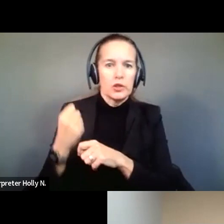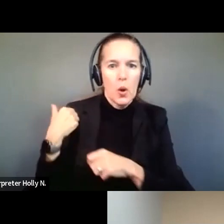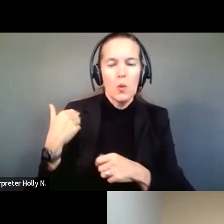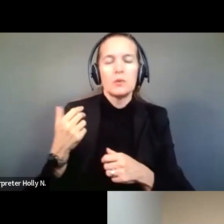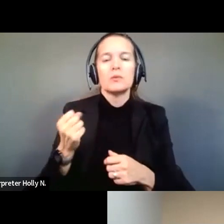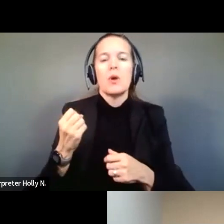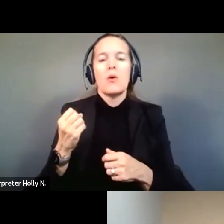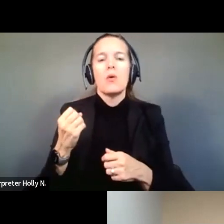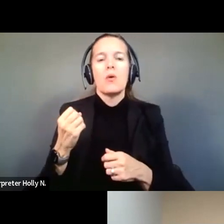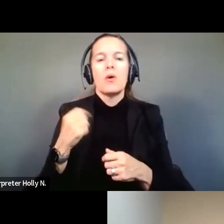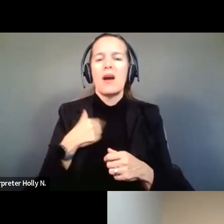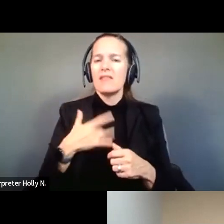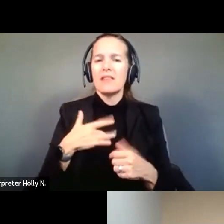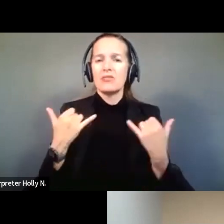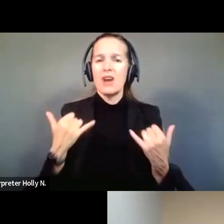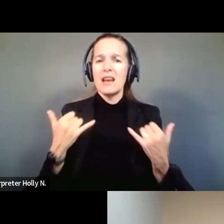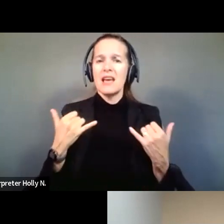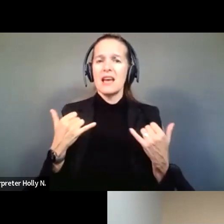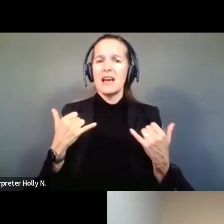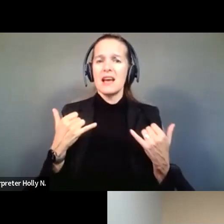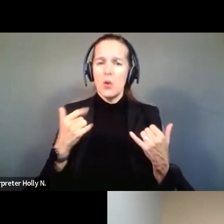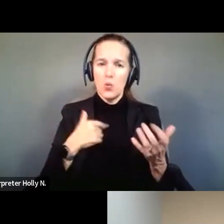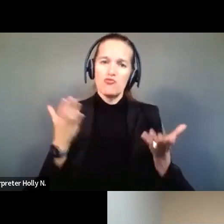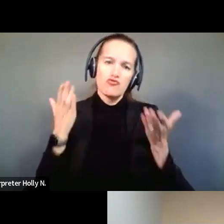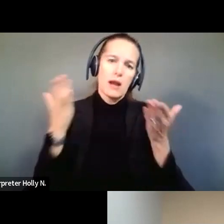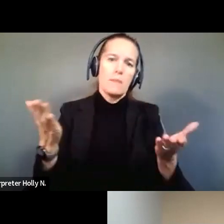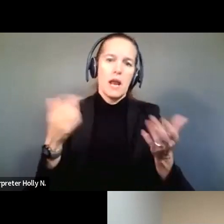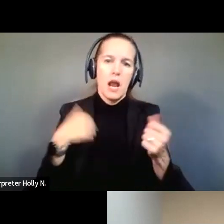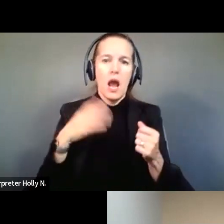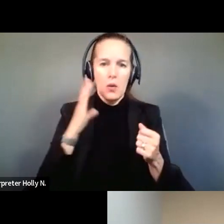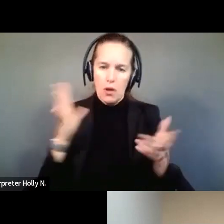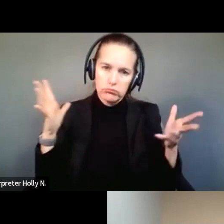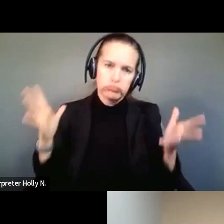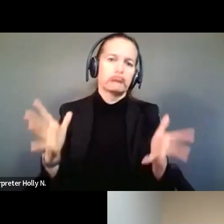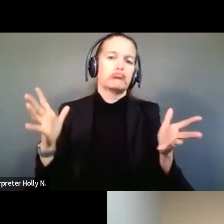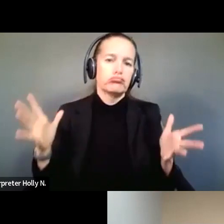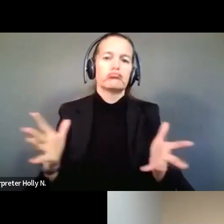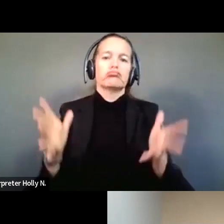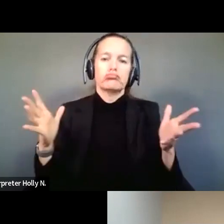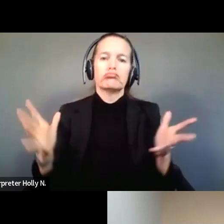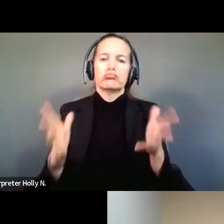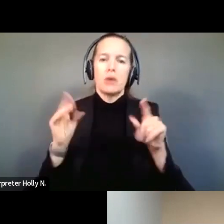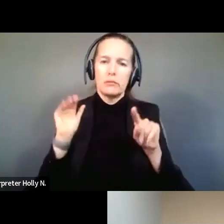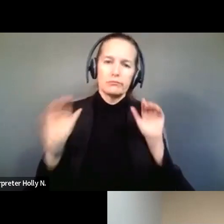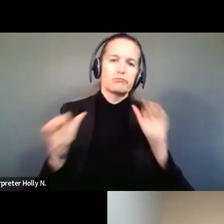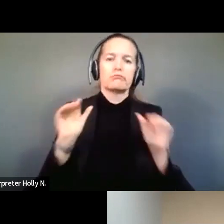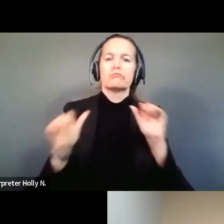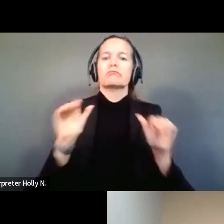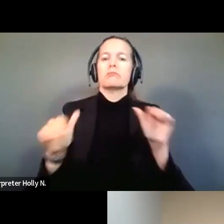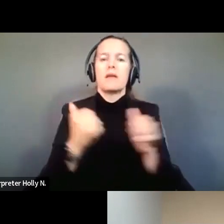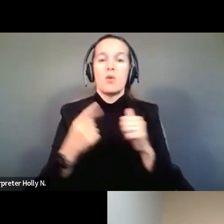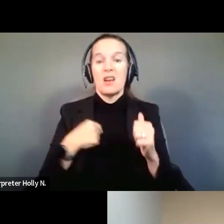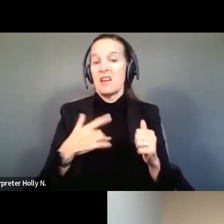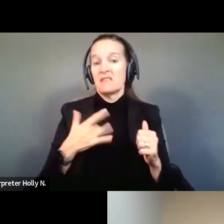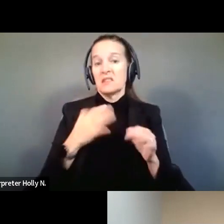I think at this time, it's a high recommendation. I'm going to continue to tell everybody that I think it's really important